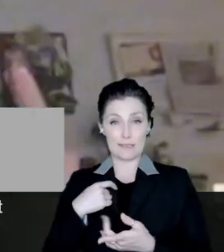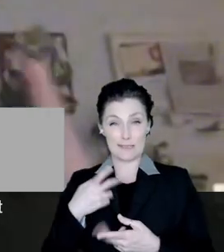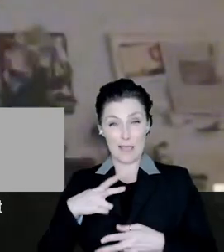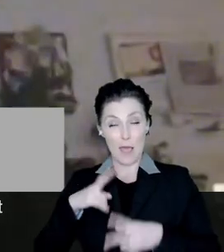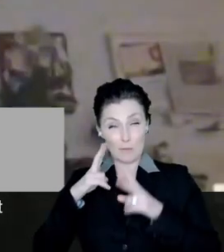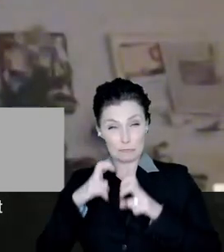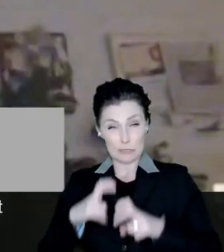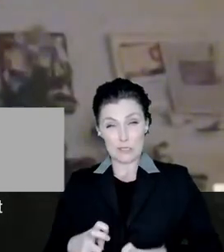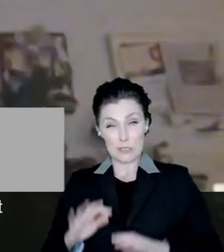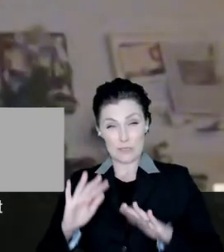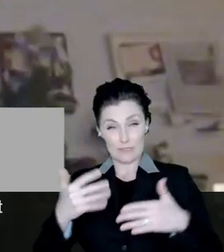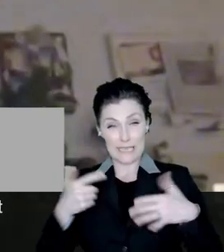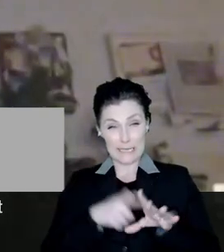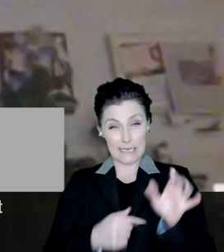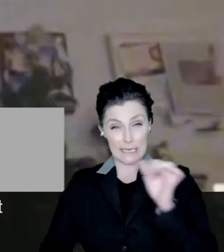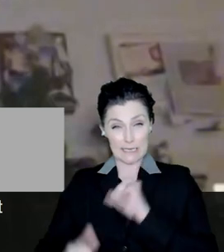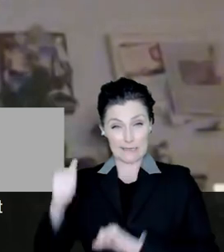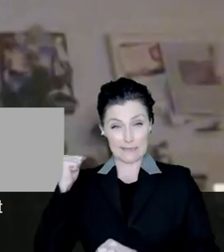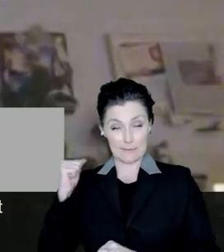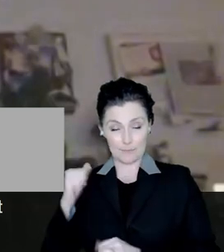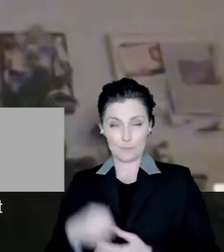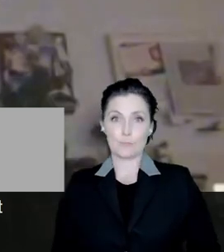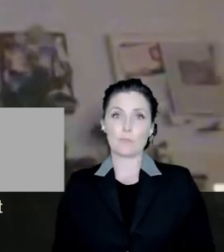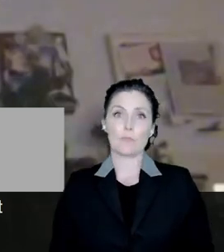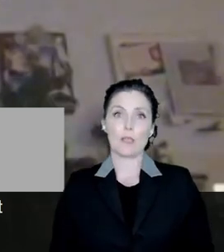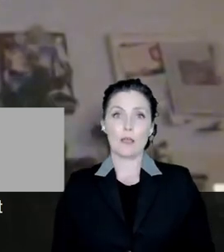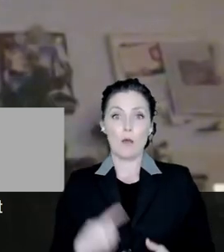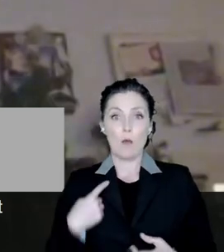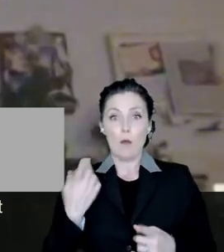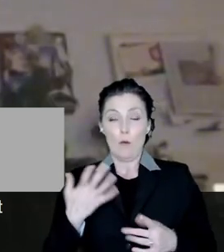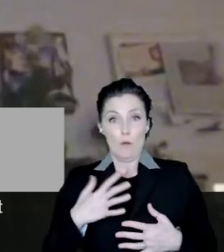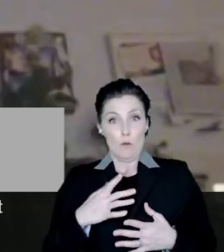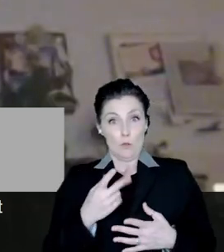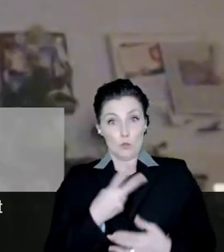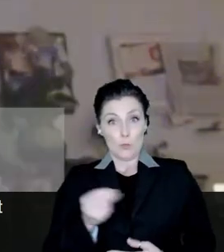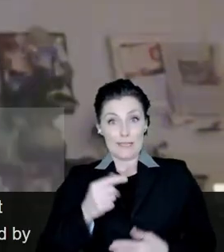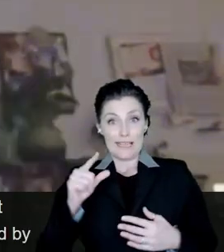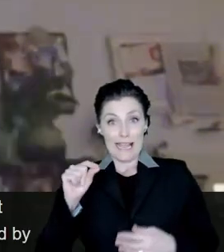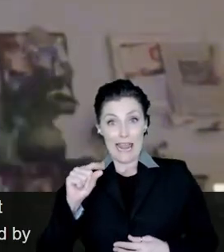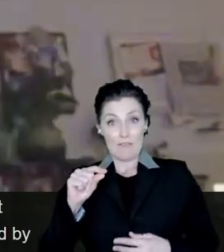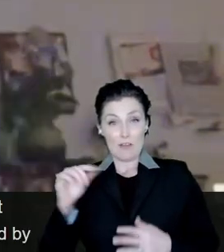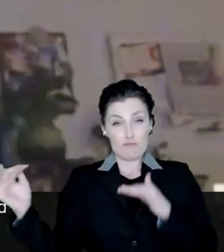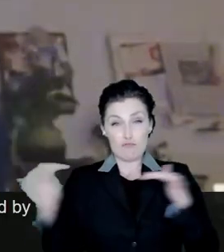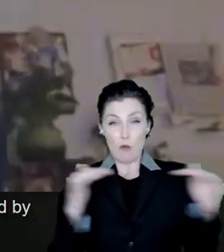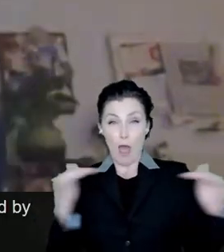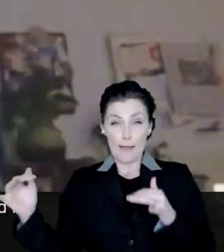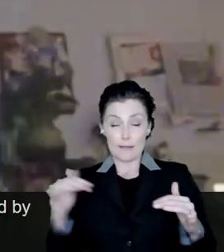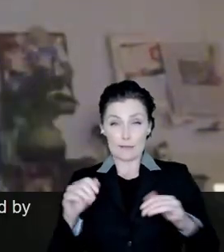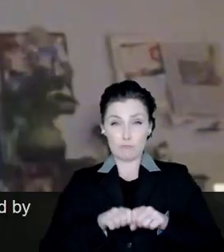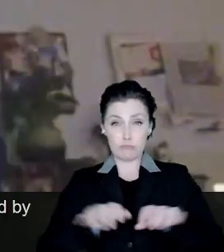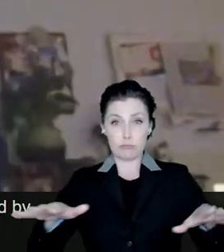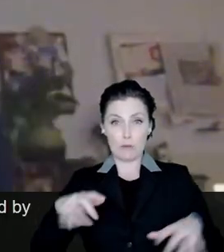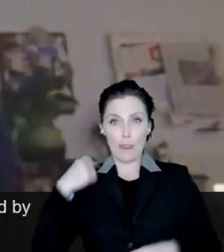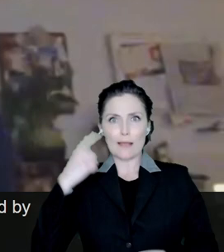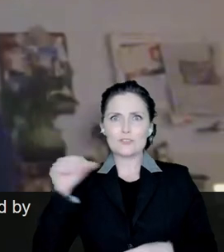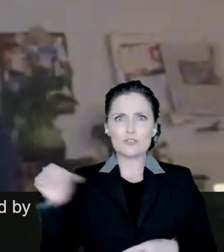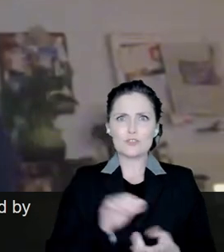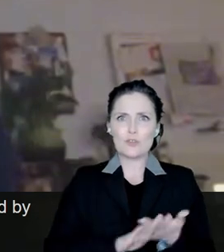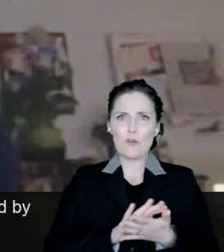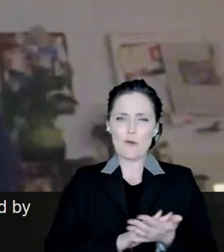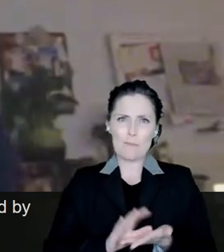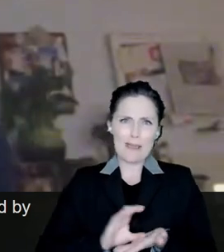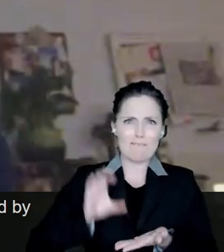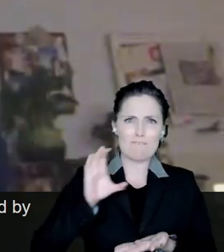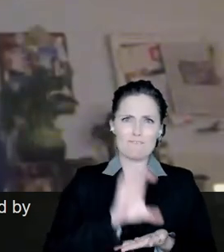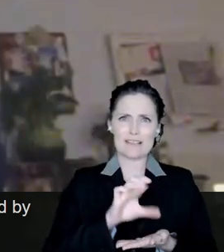to when we were shocked by riots in 2011, and that should have meant massive investment in youth services, but